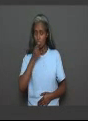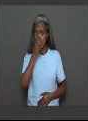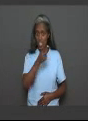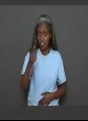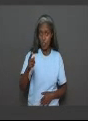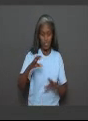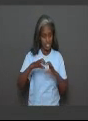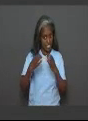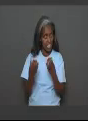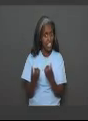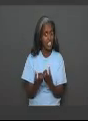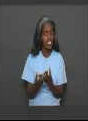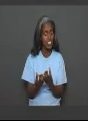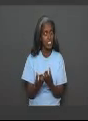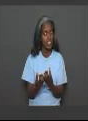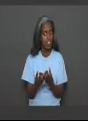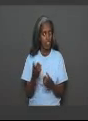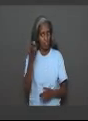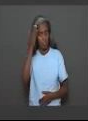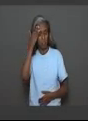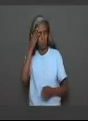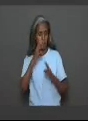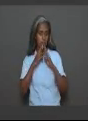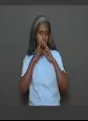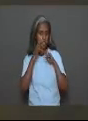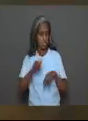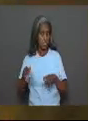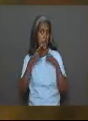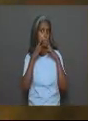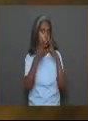that everyone in the class found the same answer.